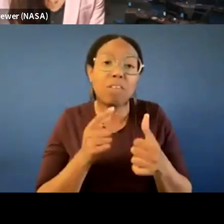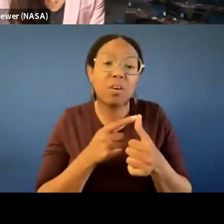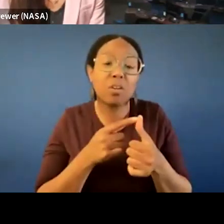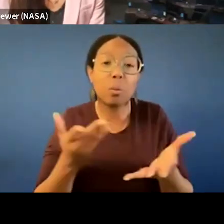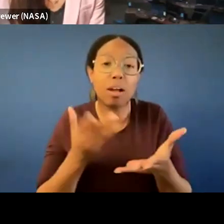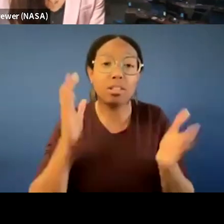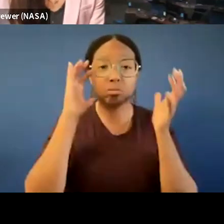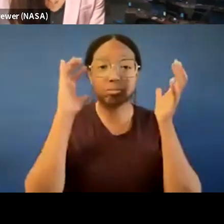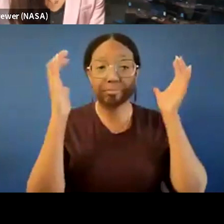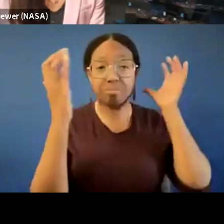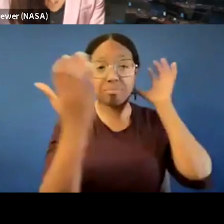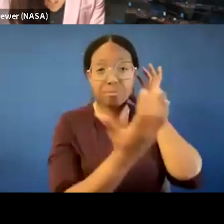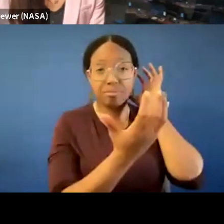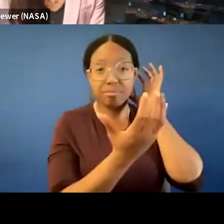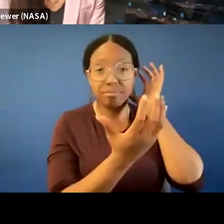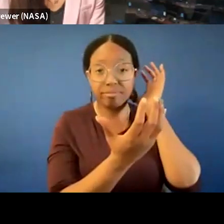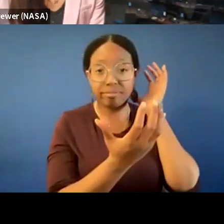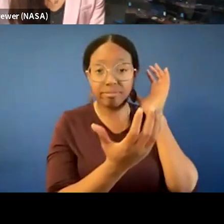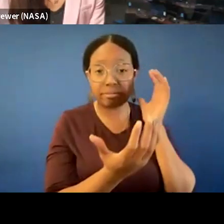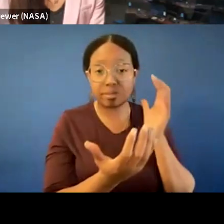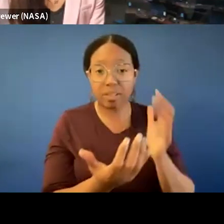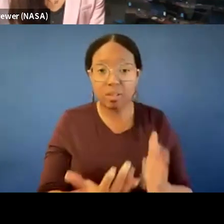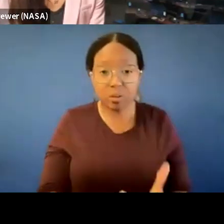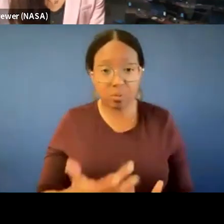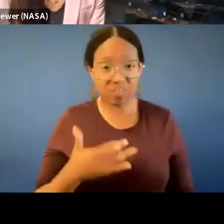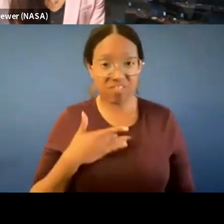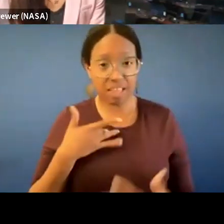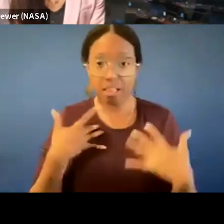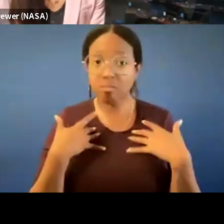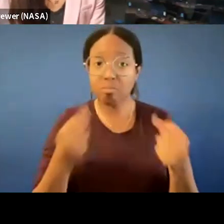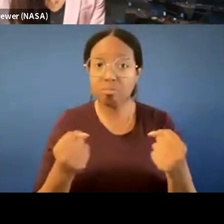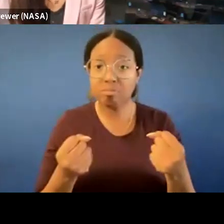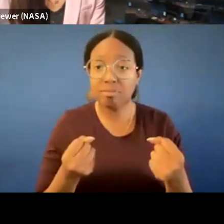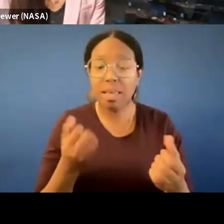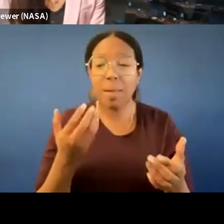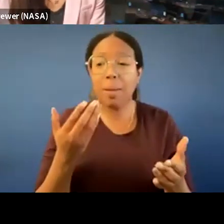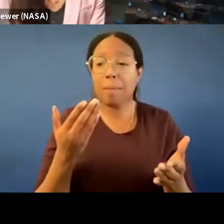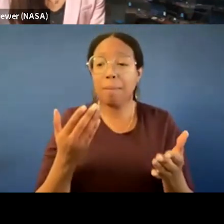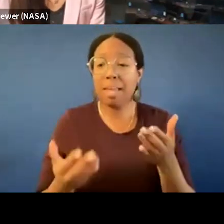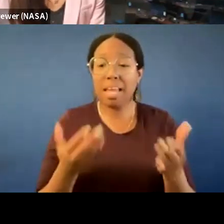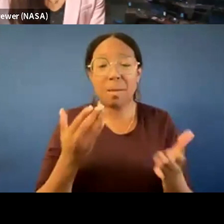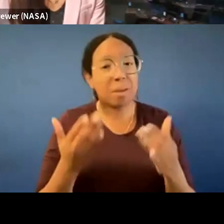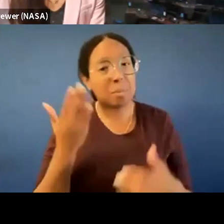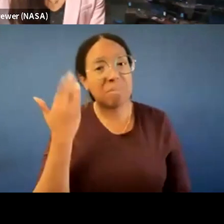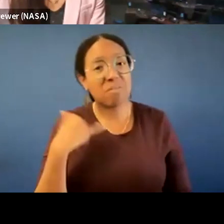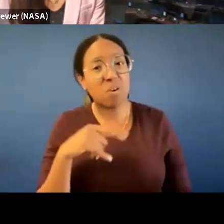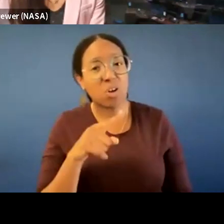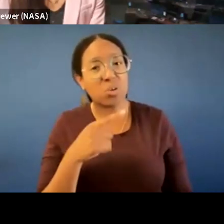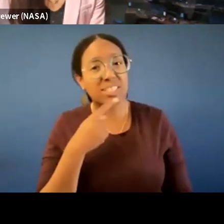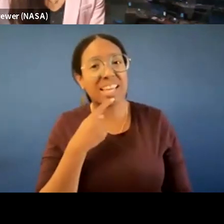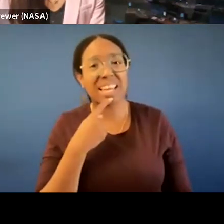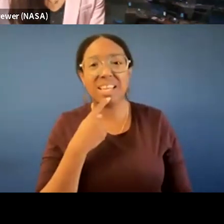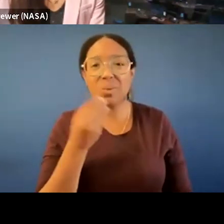myself shy all the time, or if that's a word that I would use, I would stop using that word. I would stop describing myself as